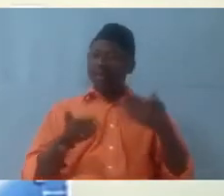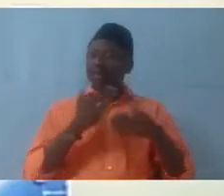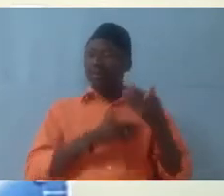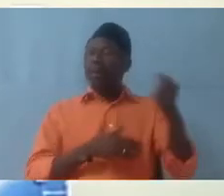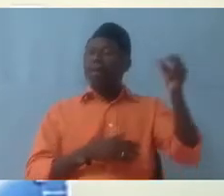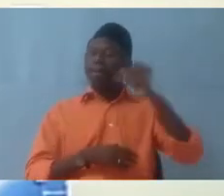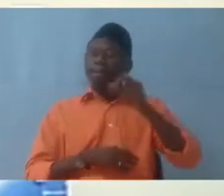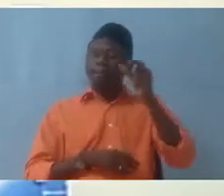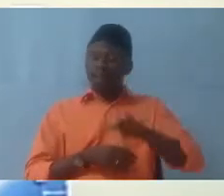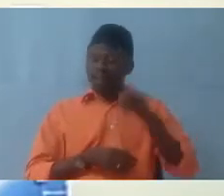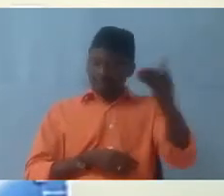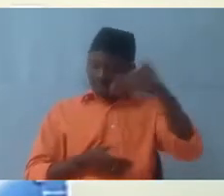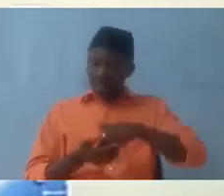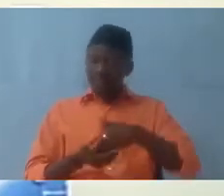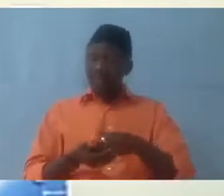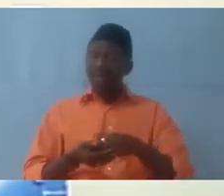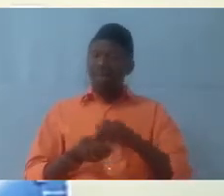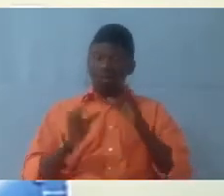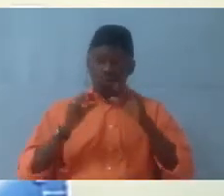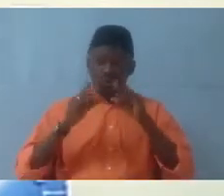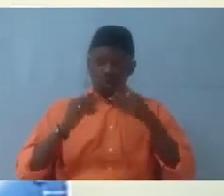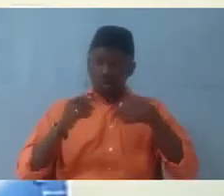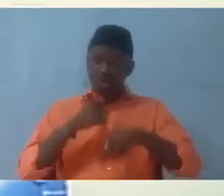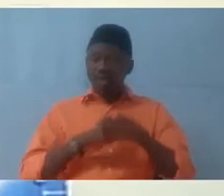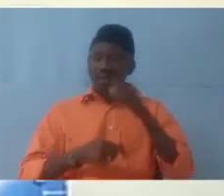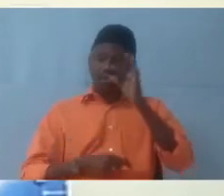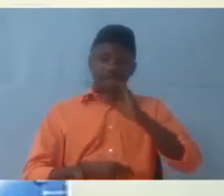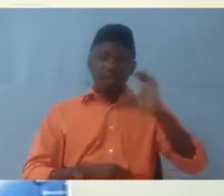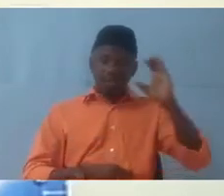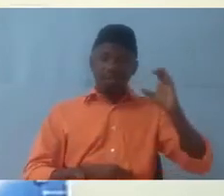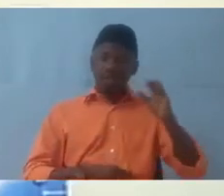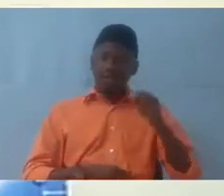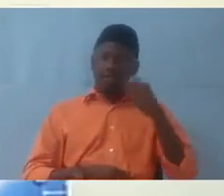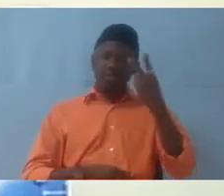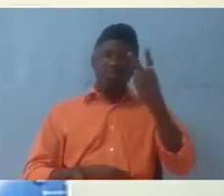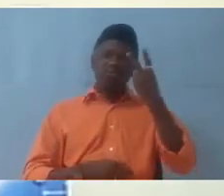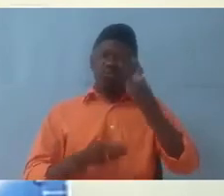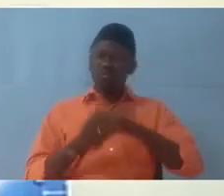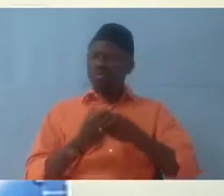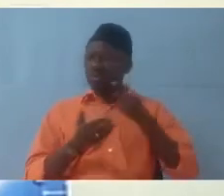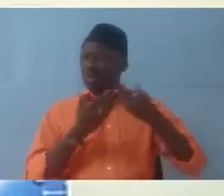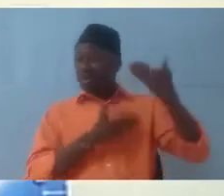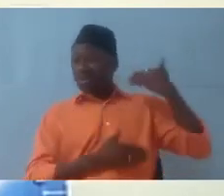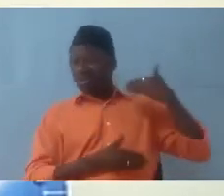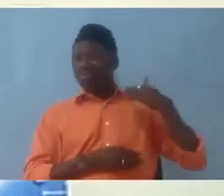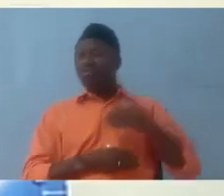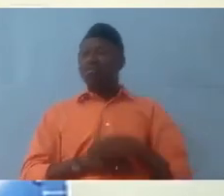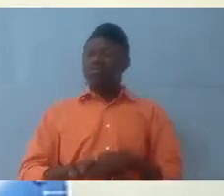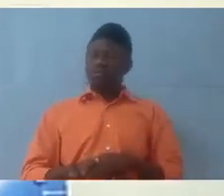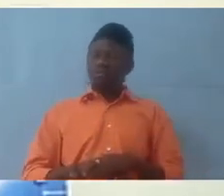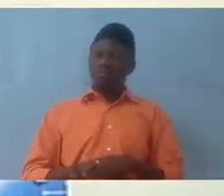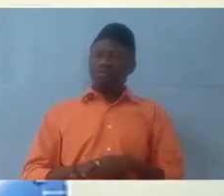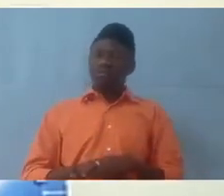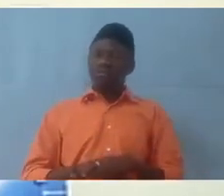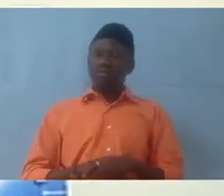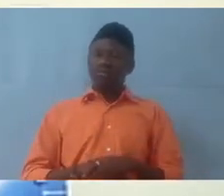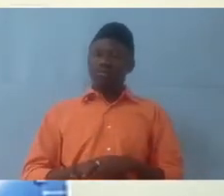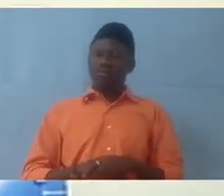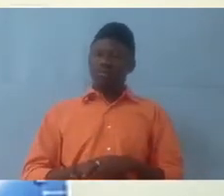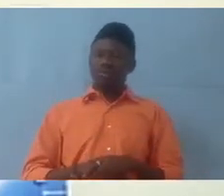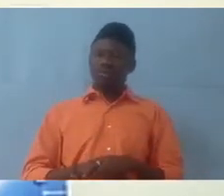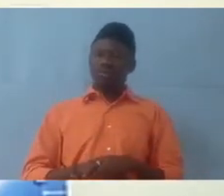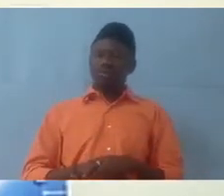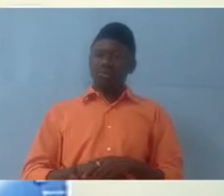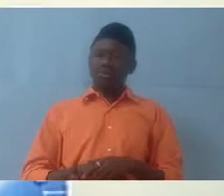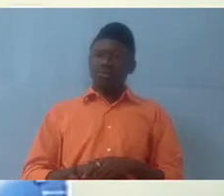ago. Caller bi nak nek na ko xamne ni kuma xam la ndax ñew na tew na fi ci penjum TRRC mi ñaari wër ci gannaaw. Or there about, he